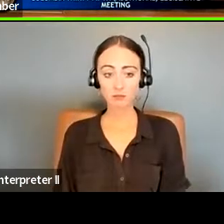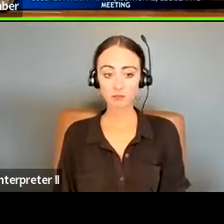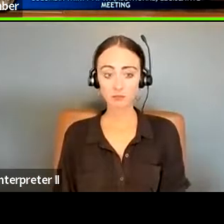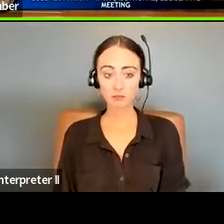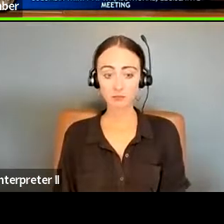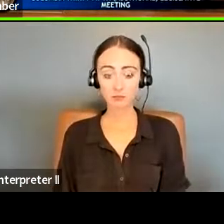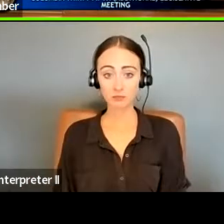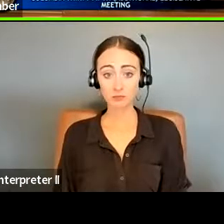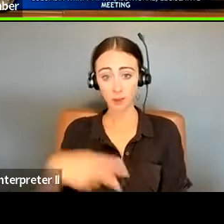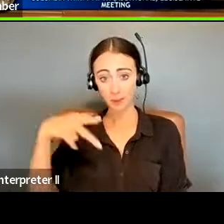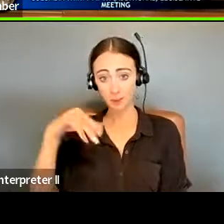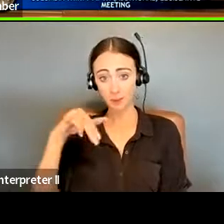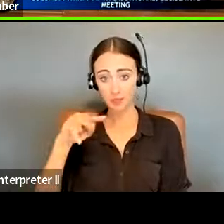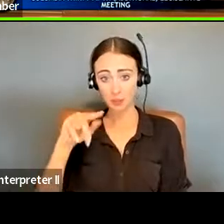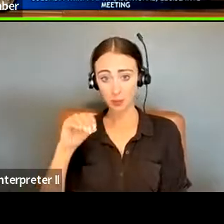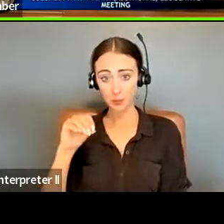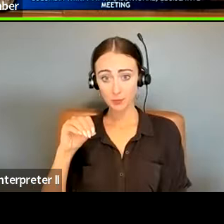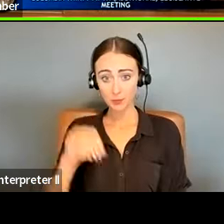Councilmember Pinto.